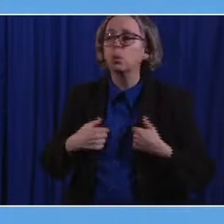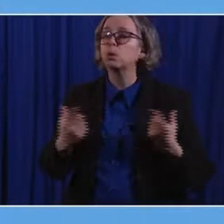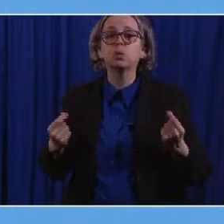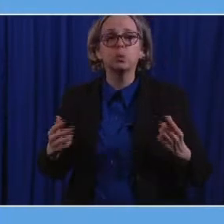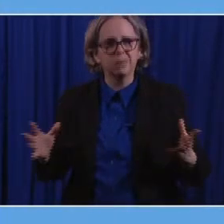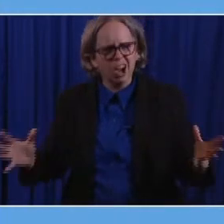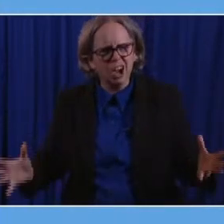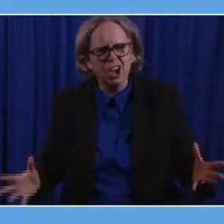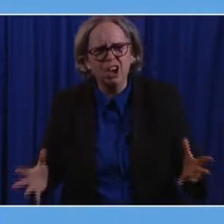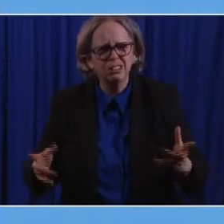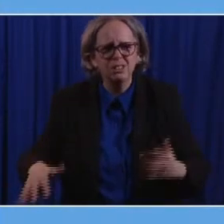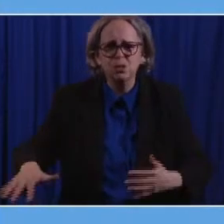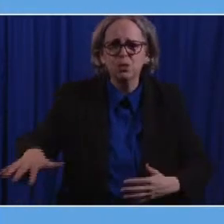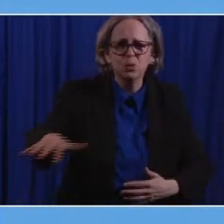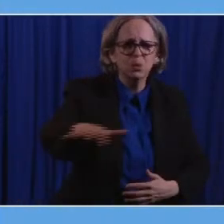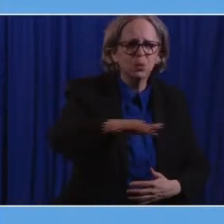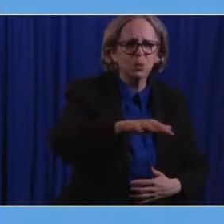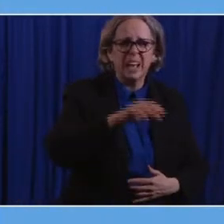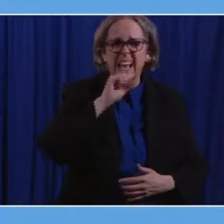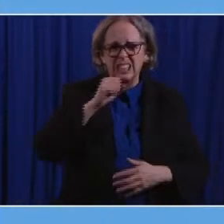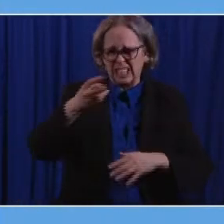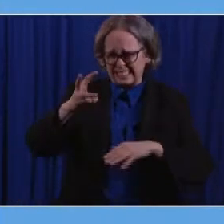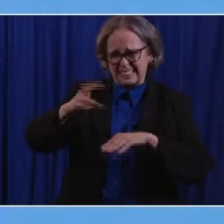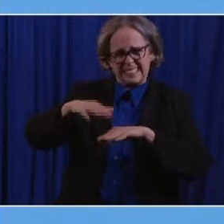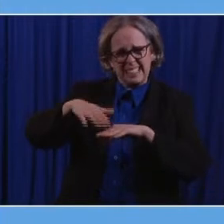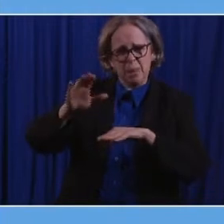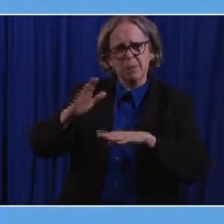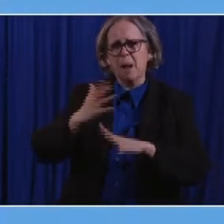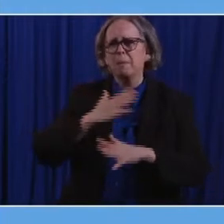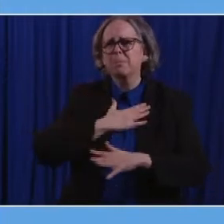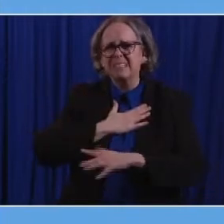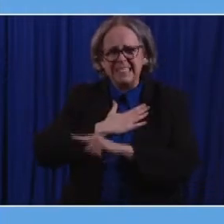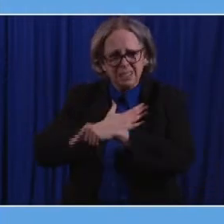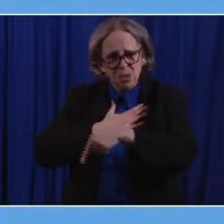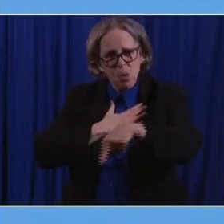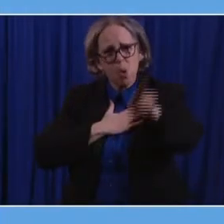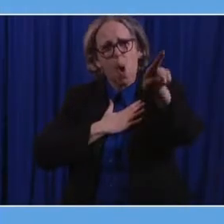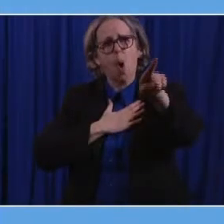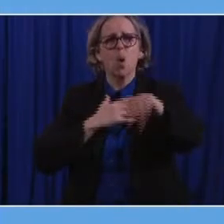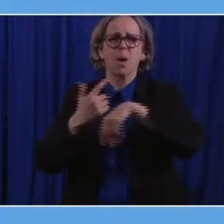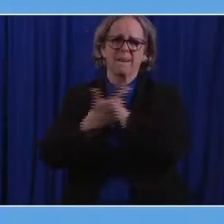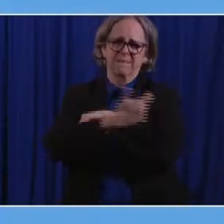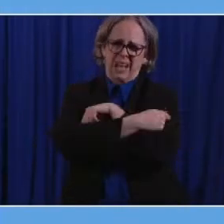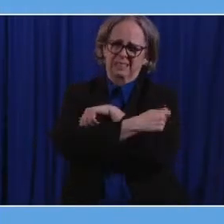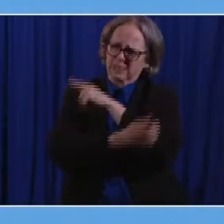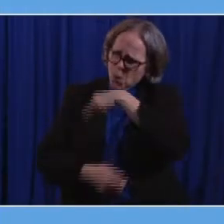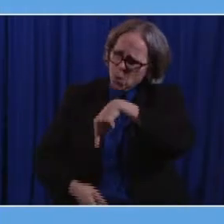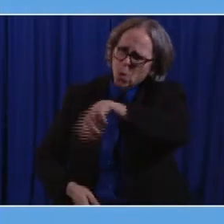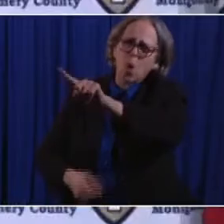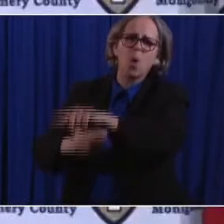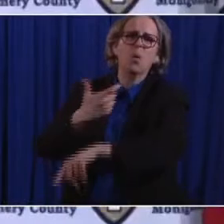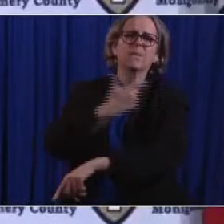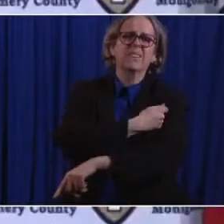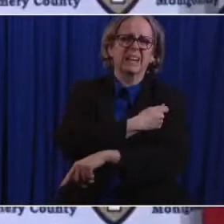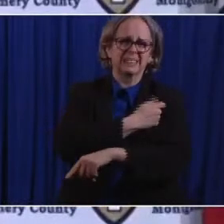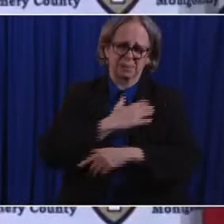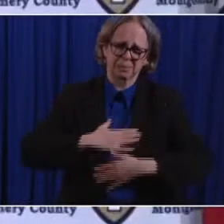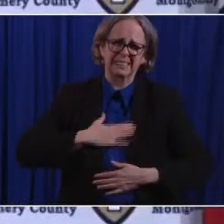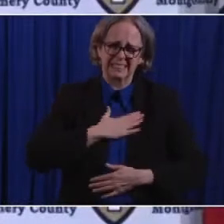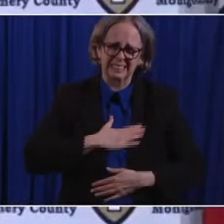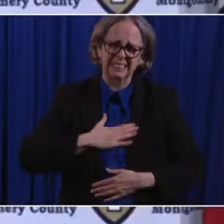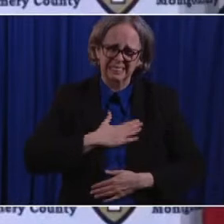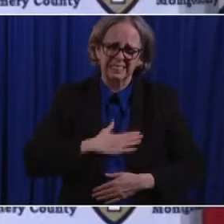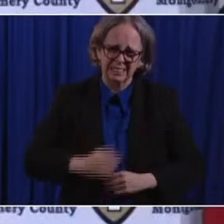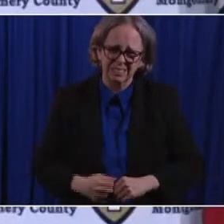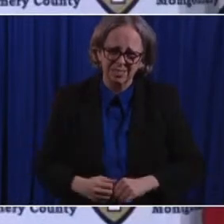to please get the vaccine. This is a race, as Dr. Vanderhoff said. We cannot vaccinate